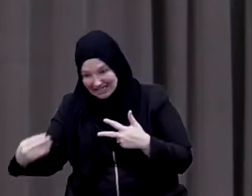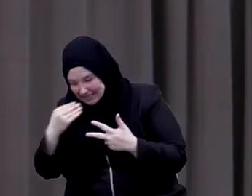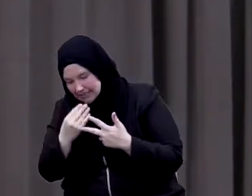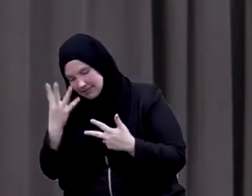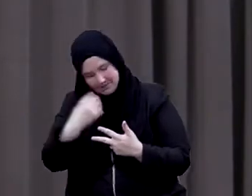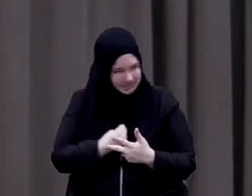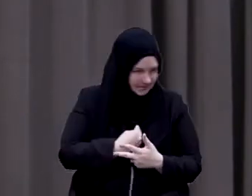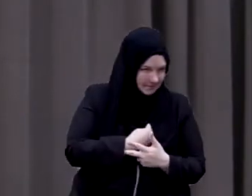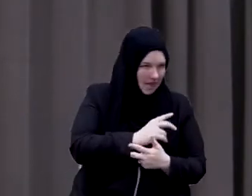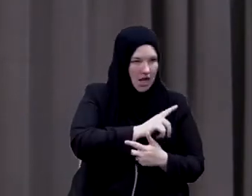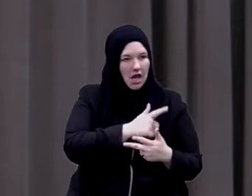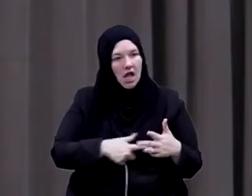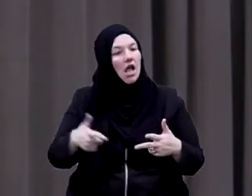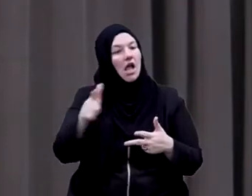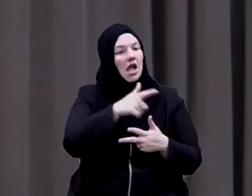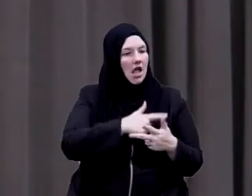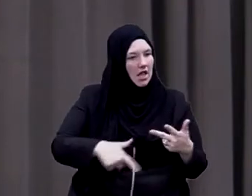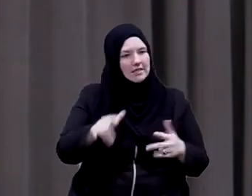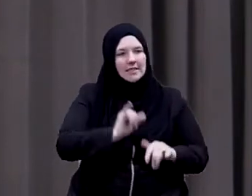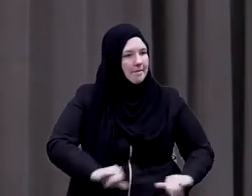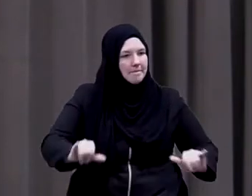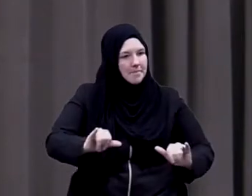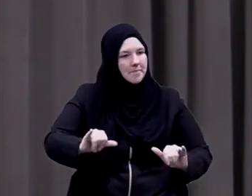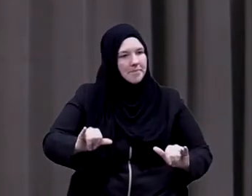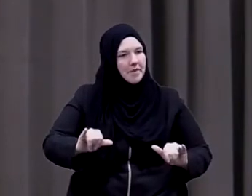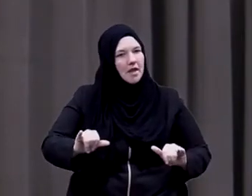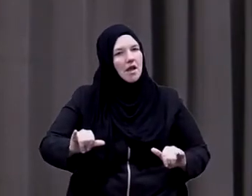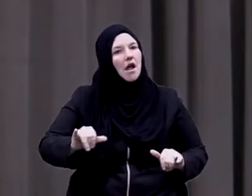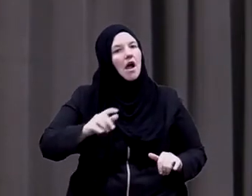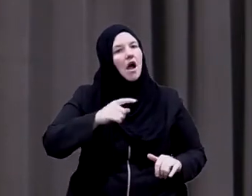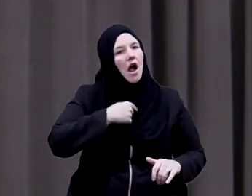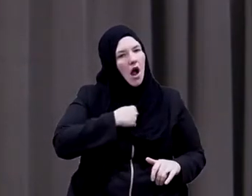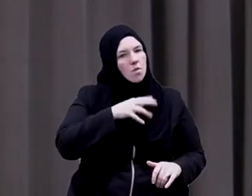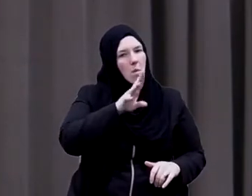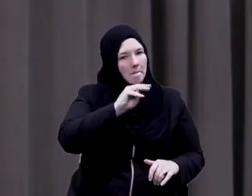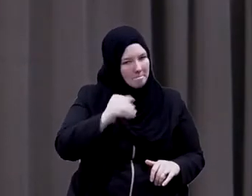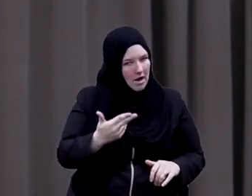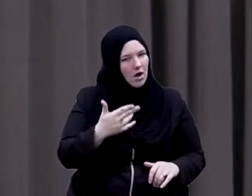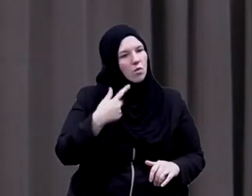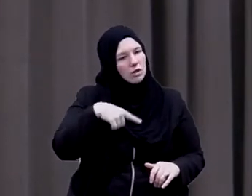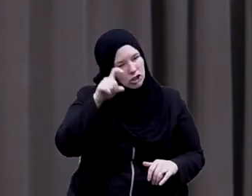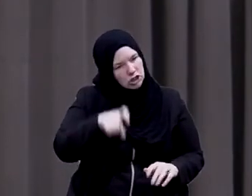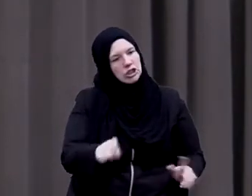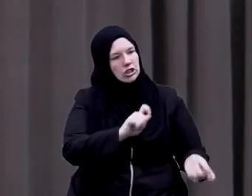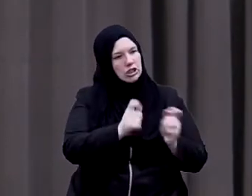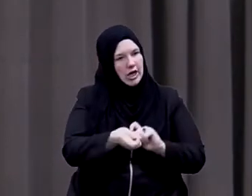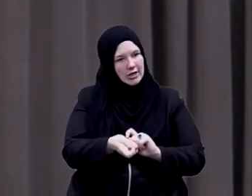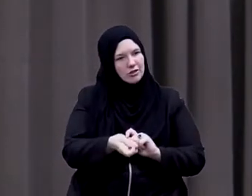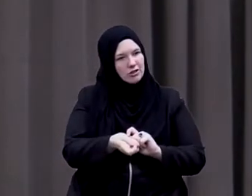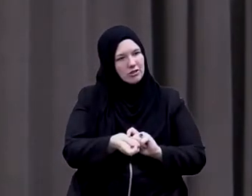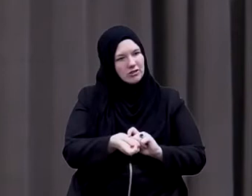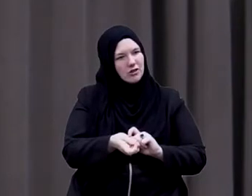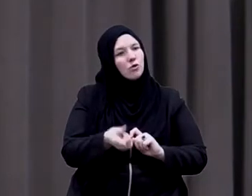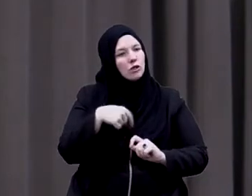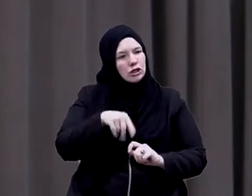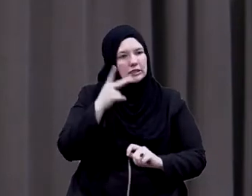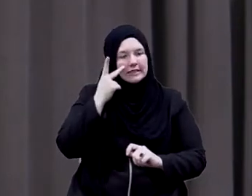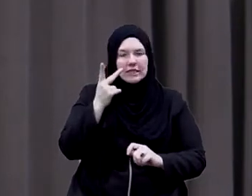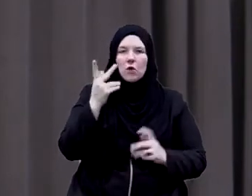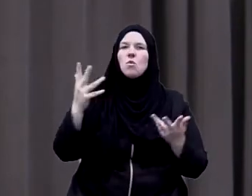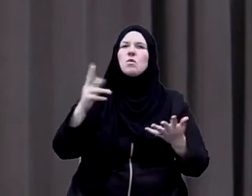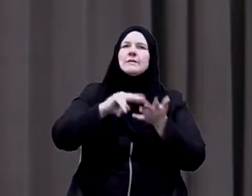ummah deserves better from us. Our ummah deserves people who see the mission of being a